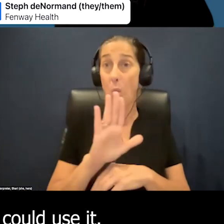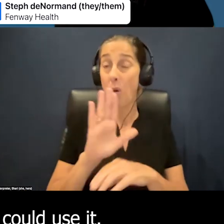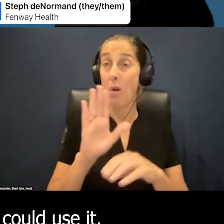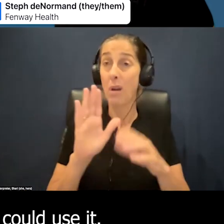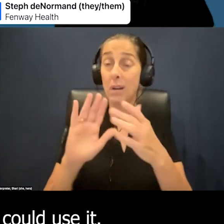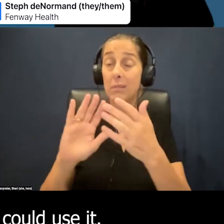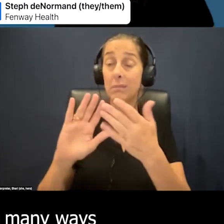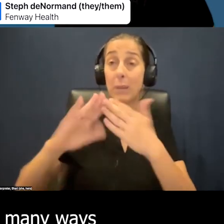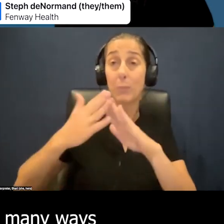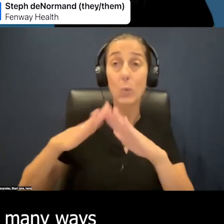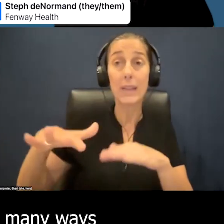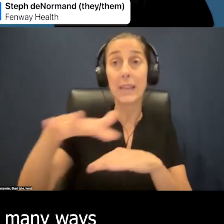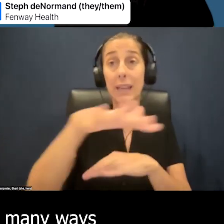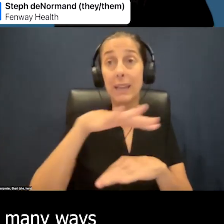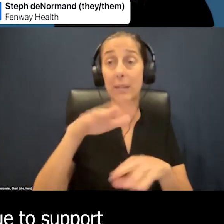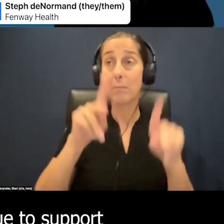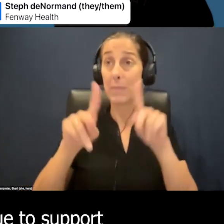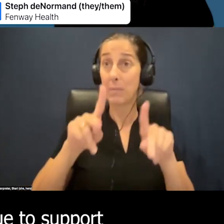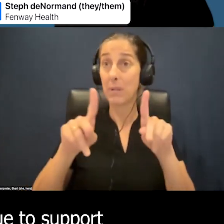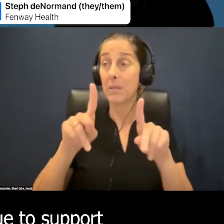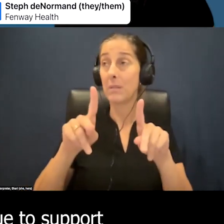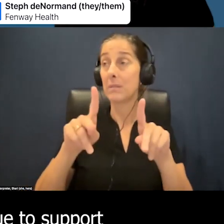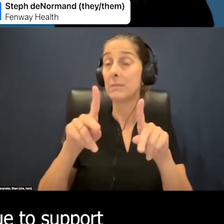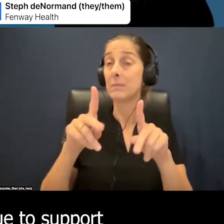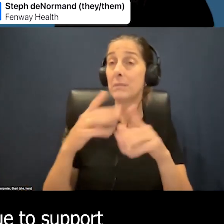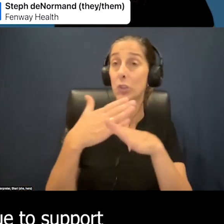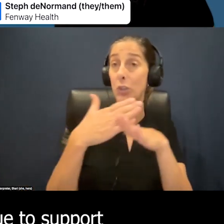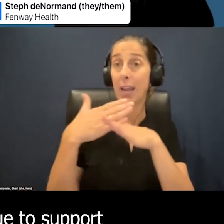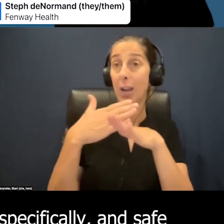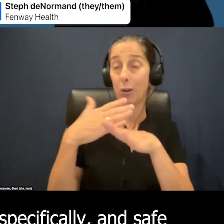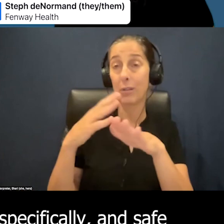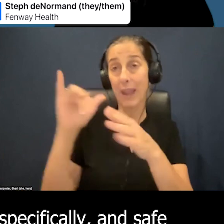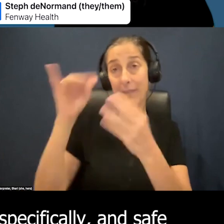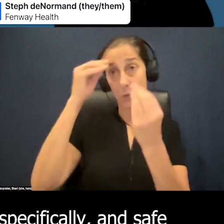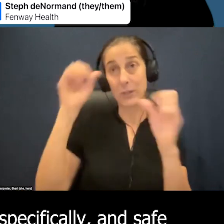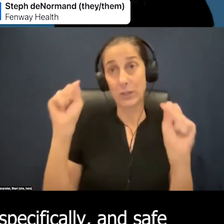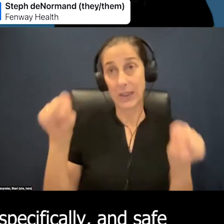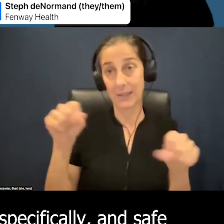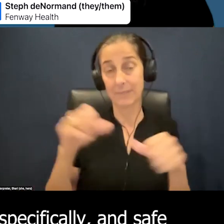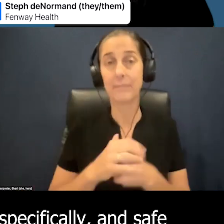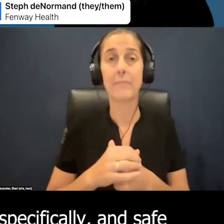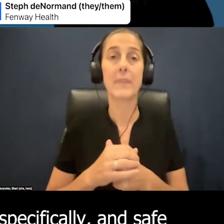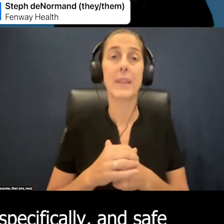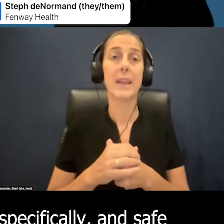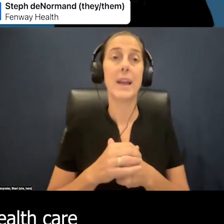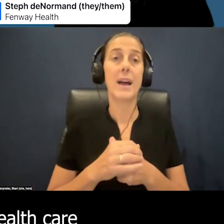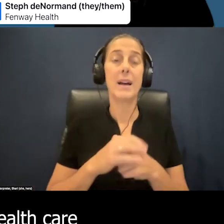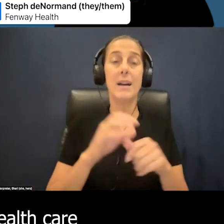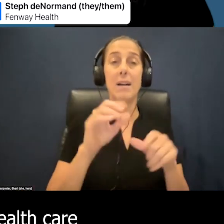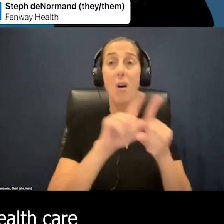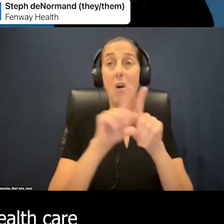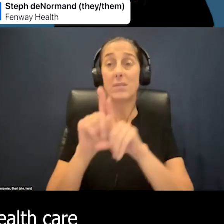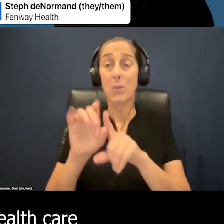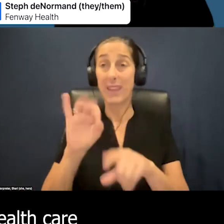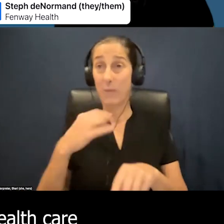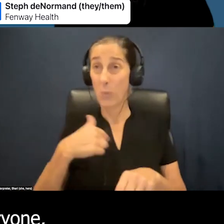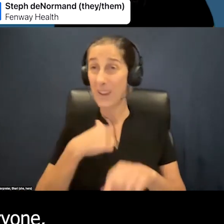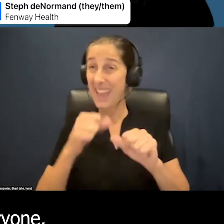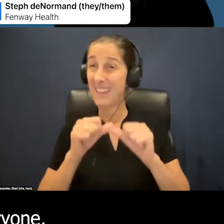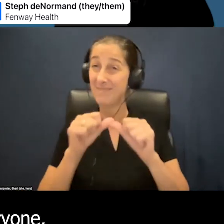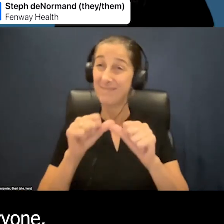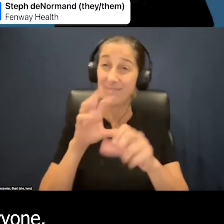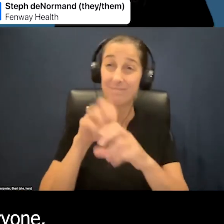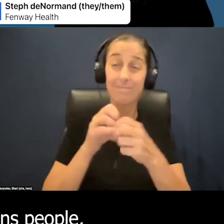it. And there are many ways we can continue to support gender-affirming care, specifically and safe access to healthcare